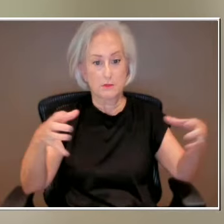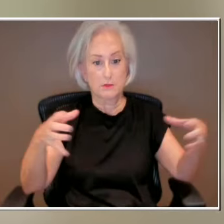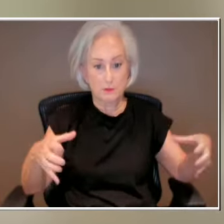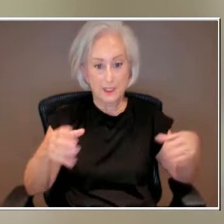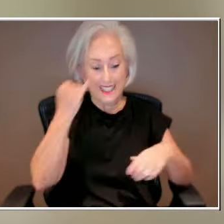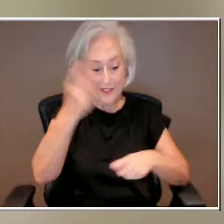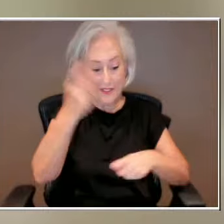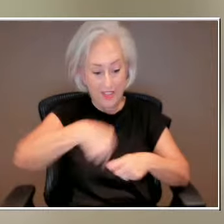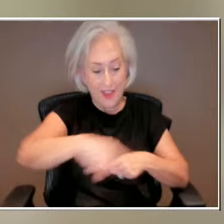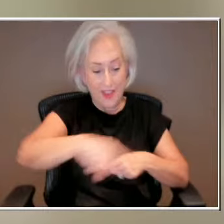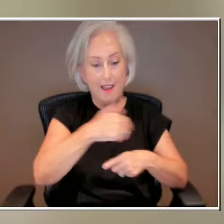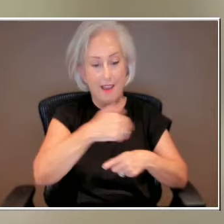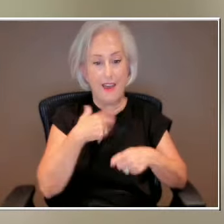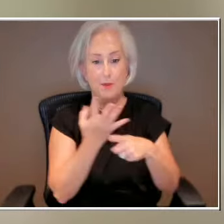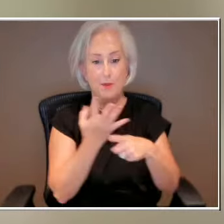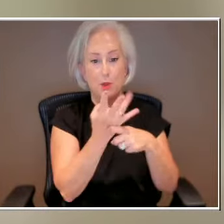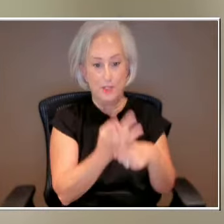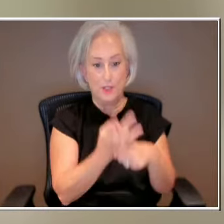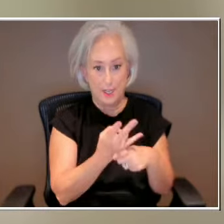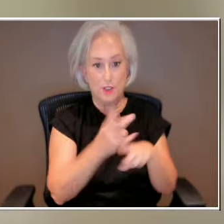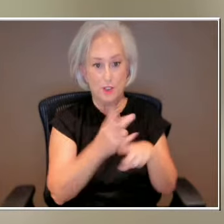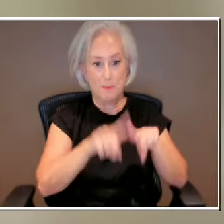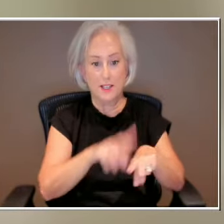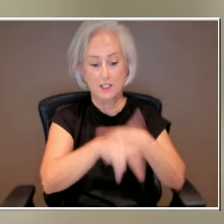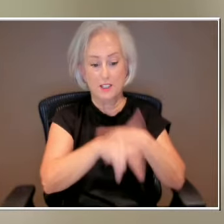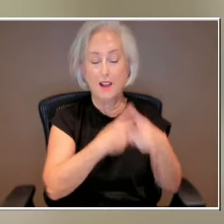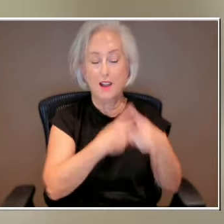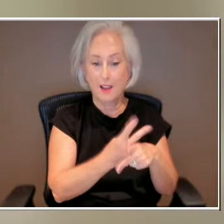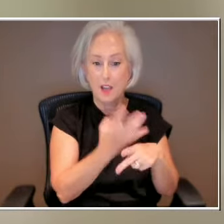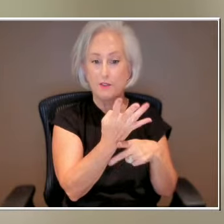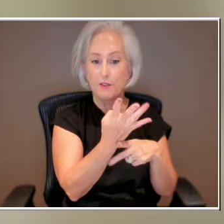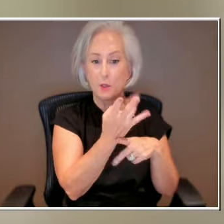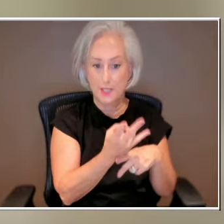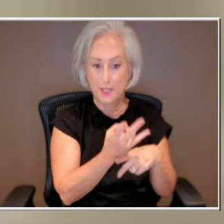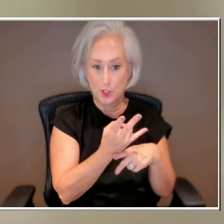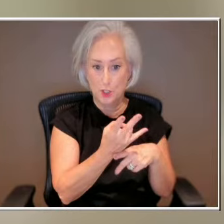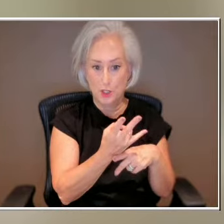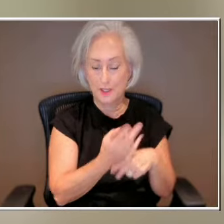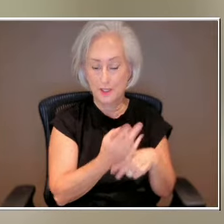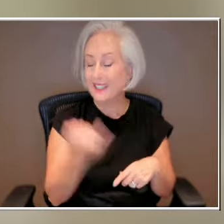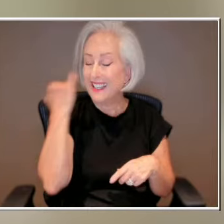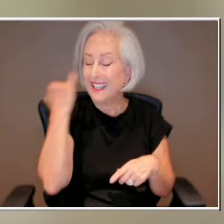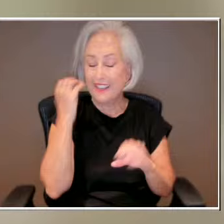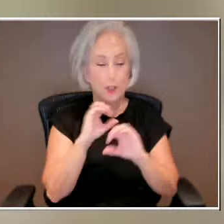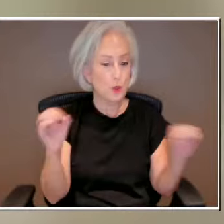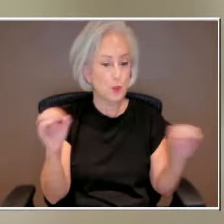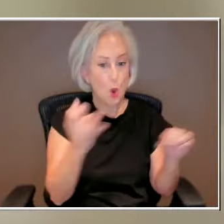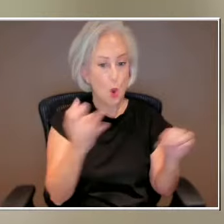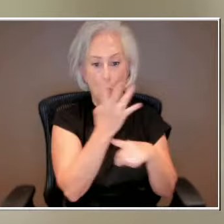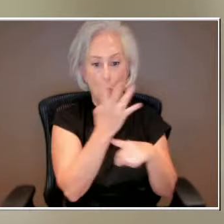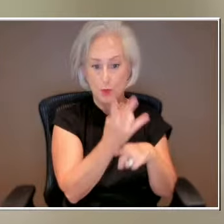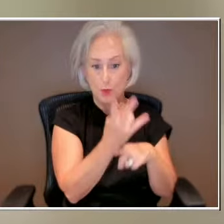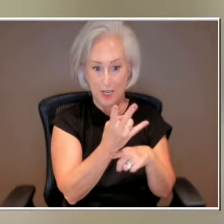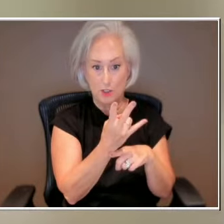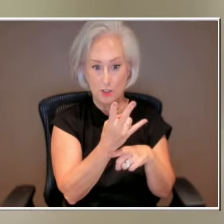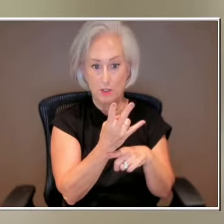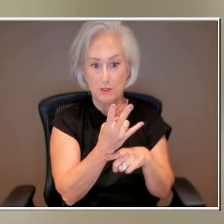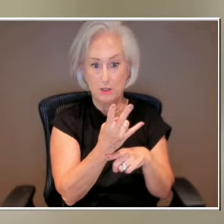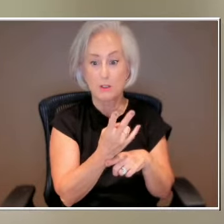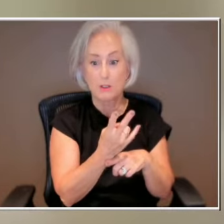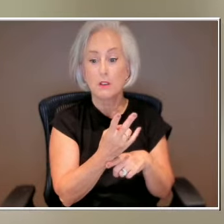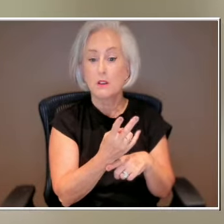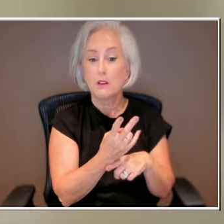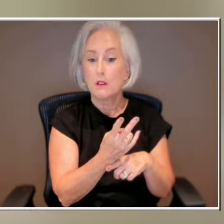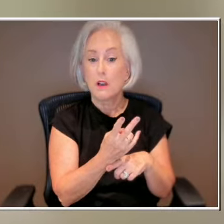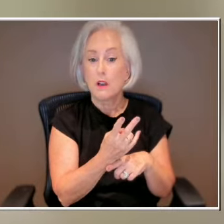and follow-up will be based on the mutation. In absence of a mutation, a man with breast cancer is similar to a